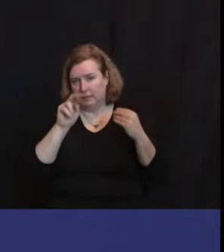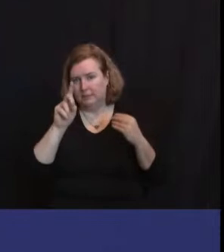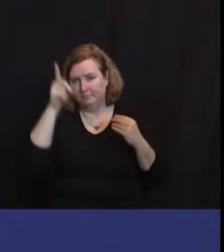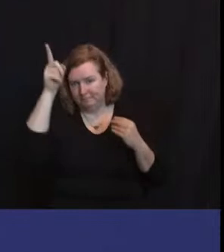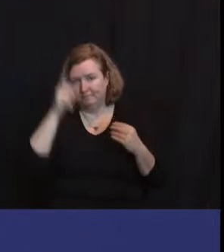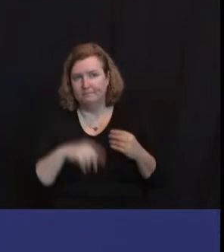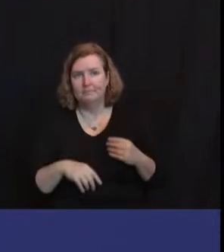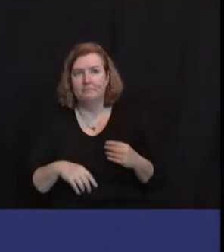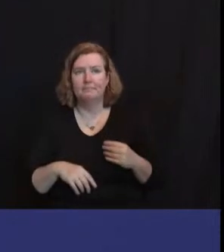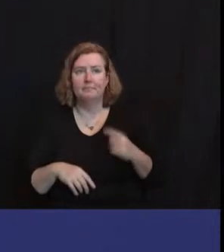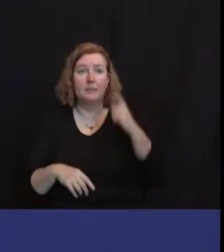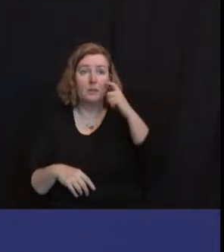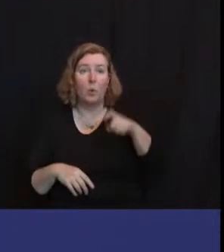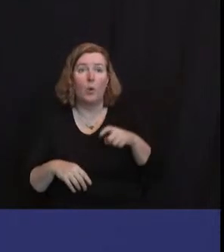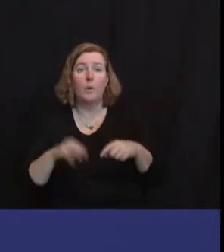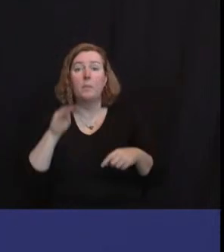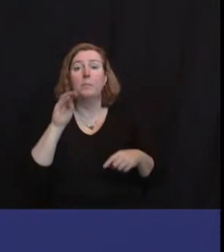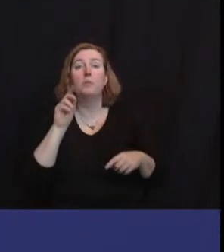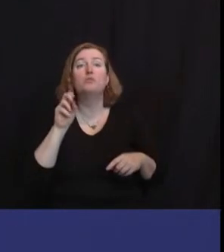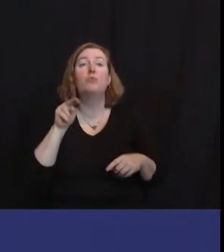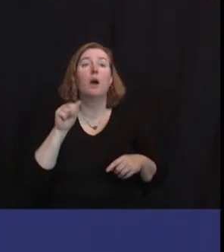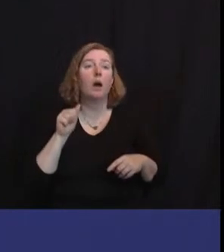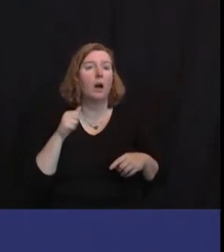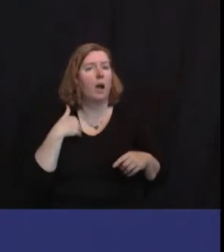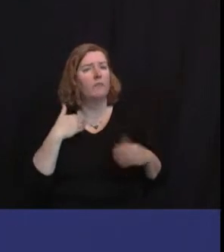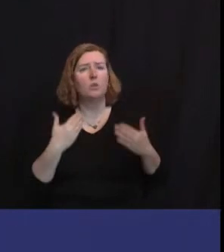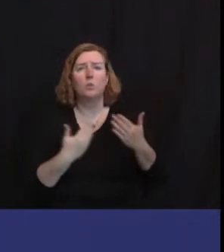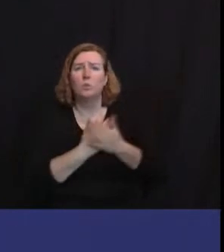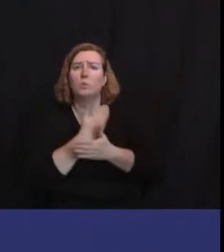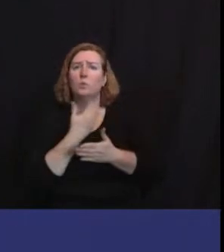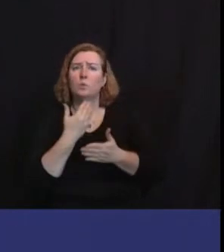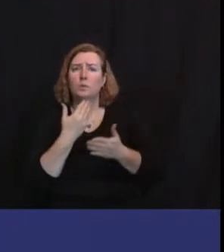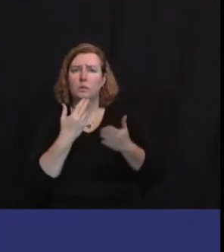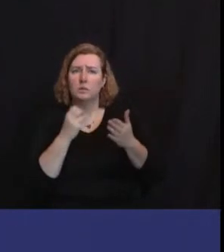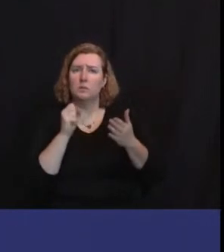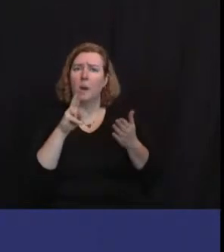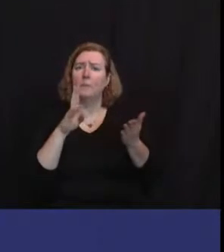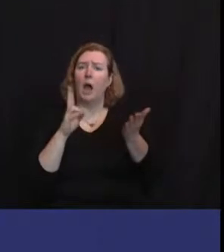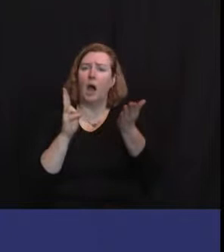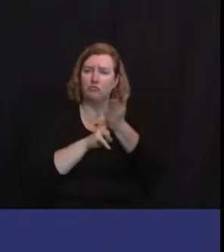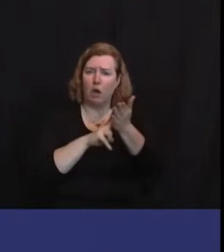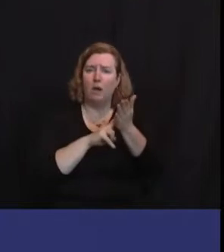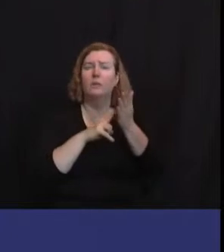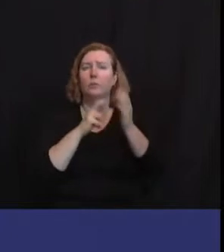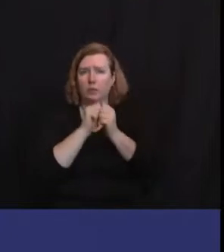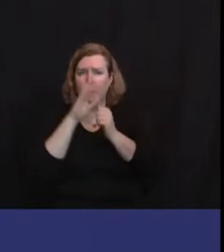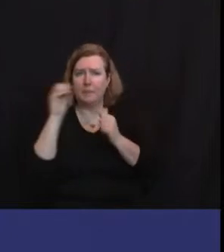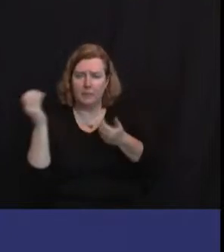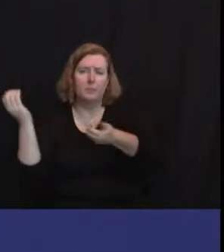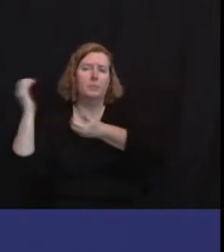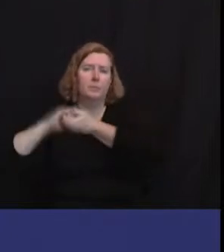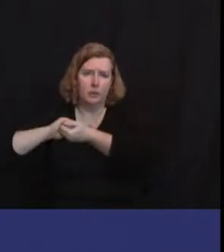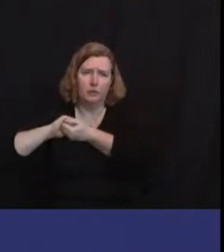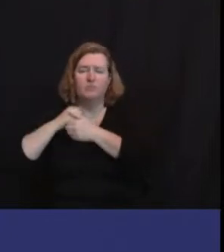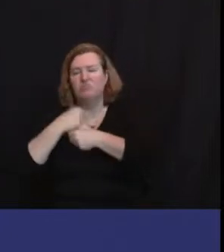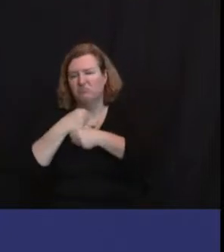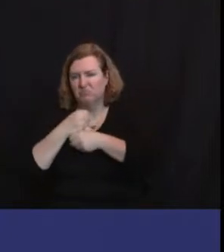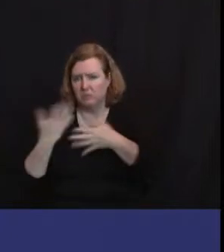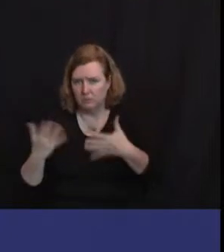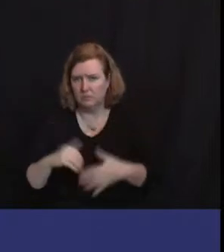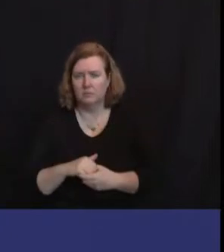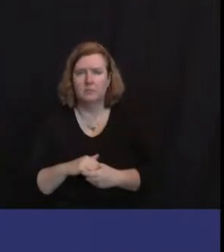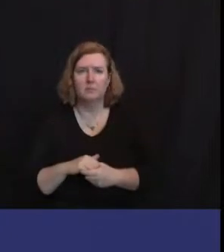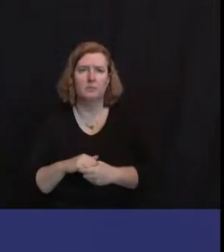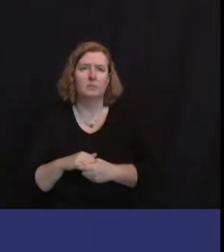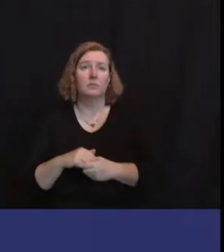had announced a new subcontractor for theirs. But we think this is the right step to take, but I want to remind everybody you're not going to